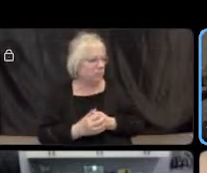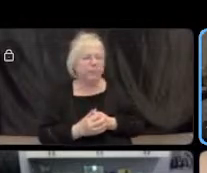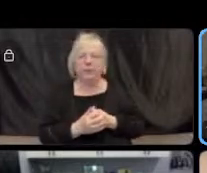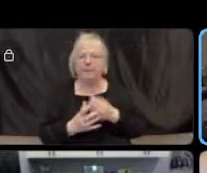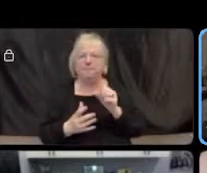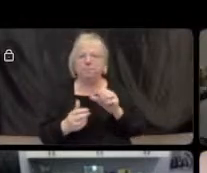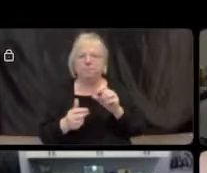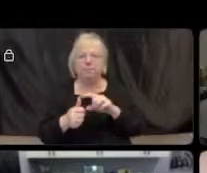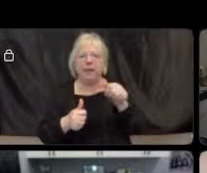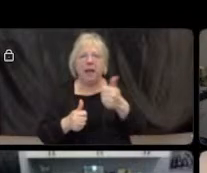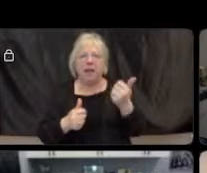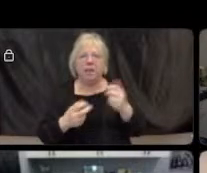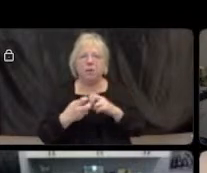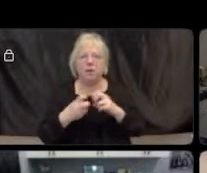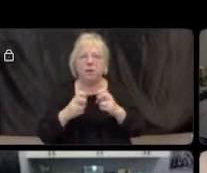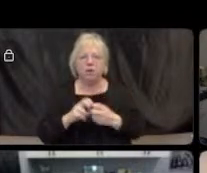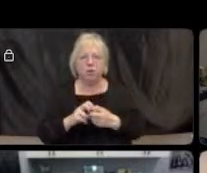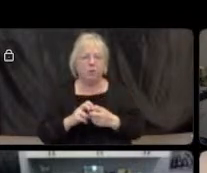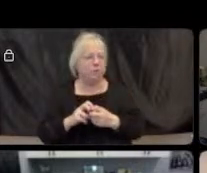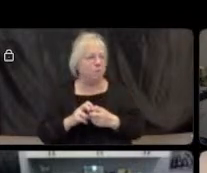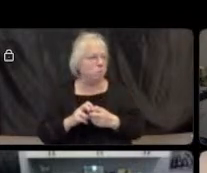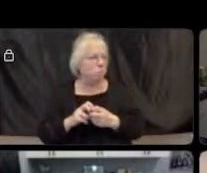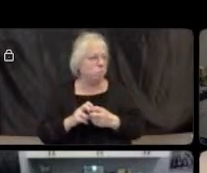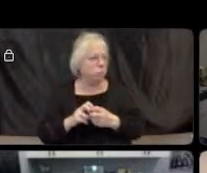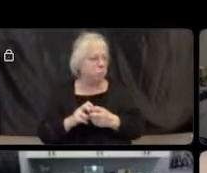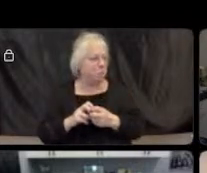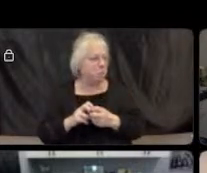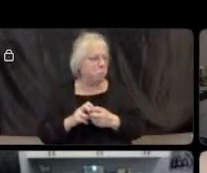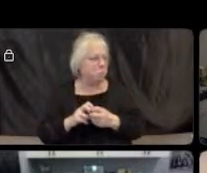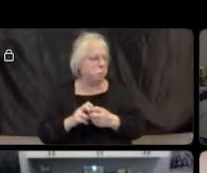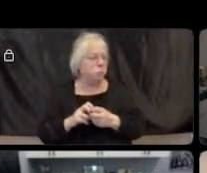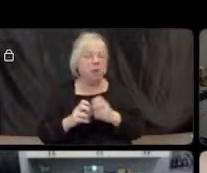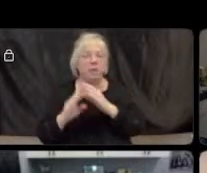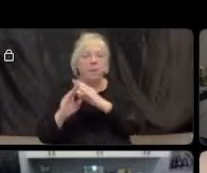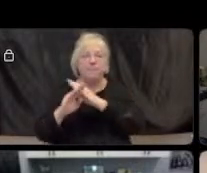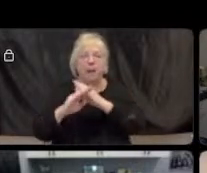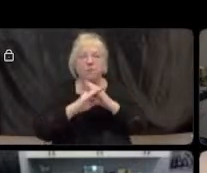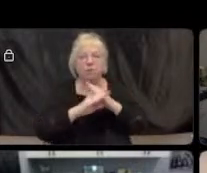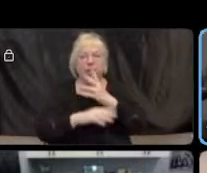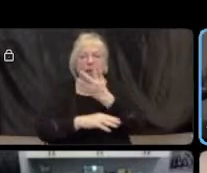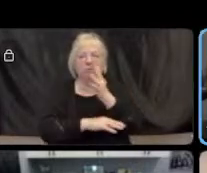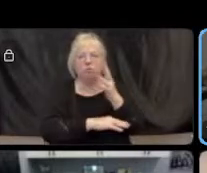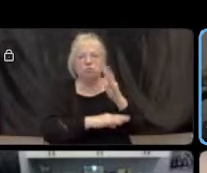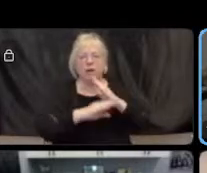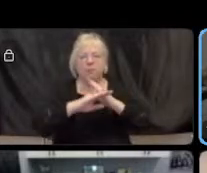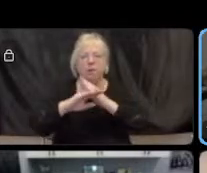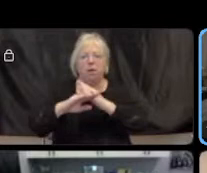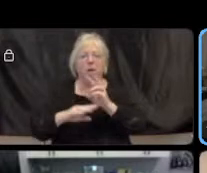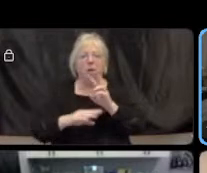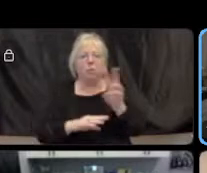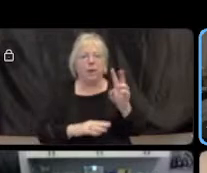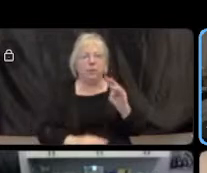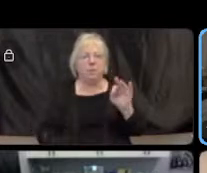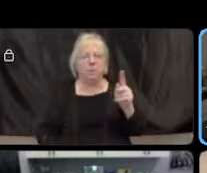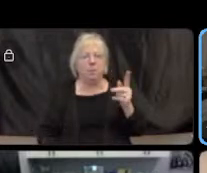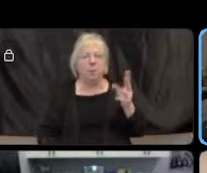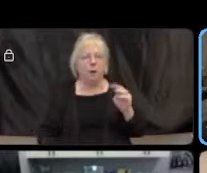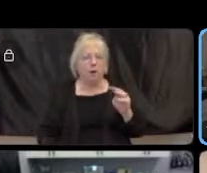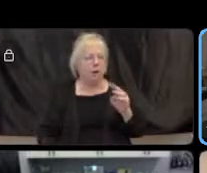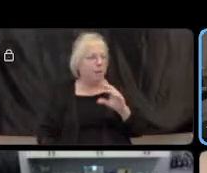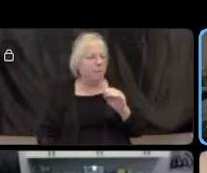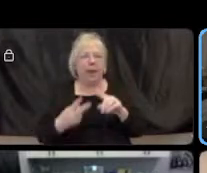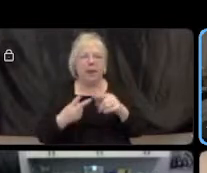Yes, the other issue, I believe was the buffering along West Markham Street and also Gamble